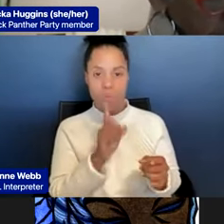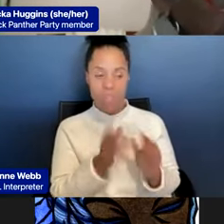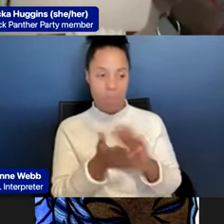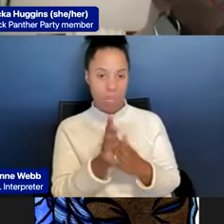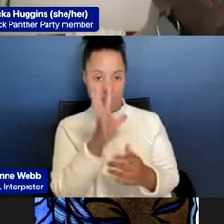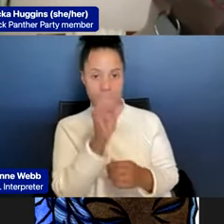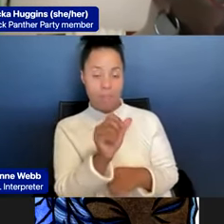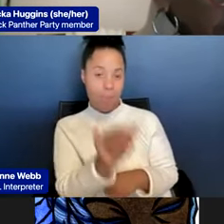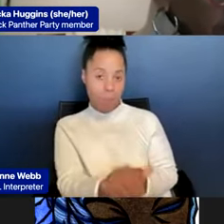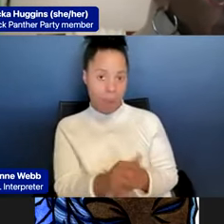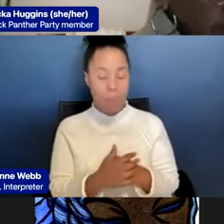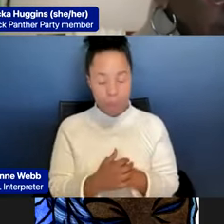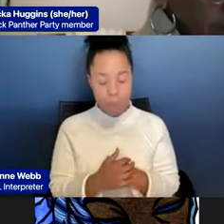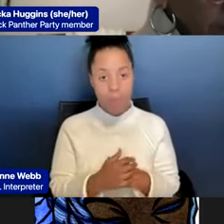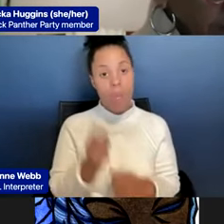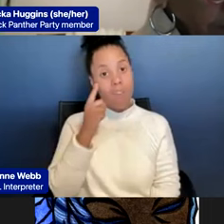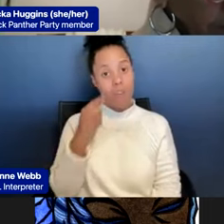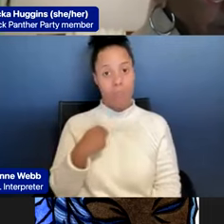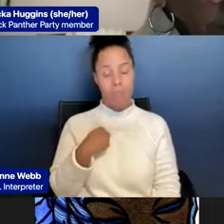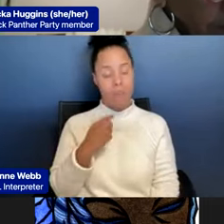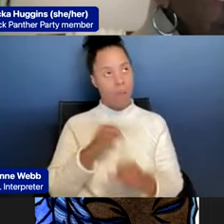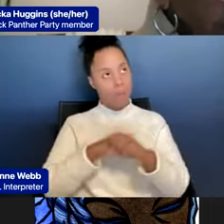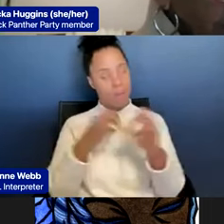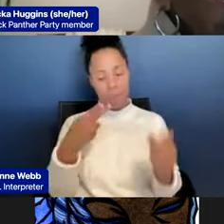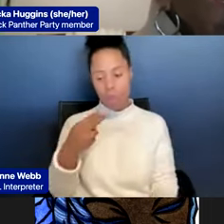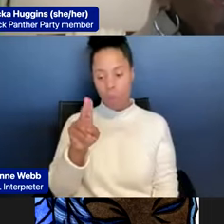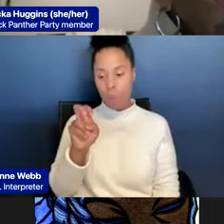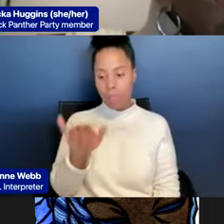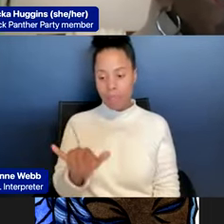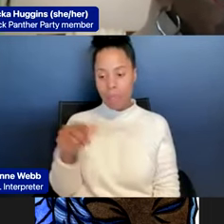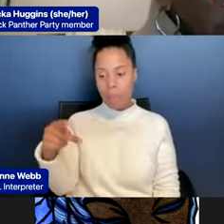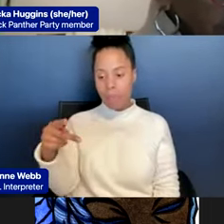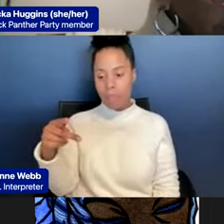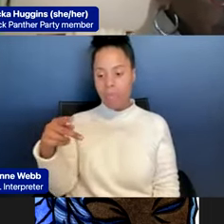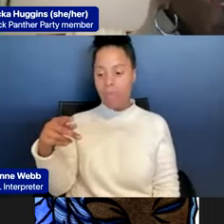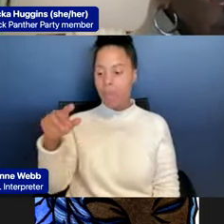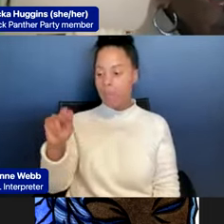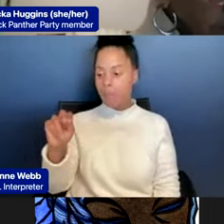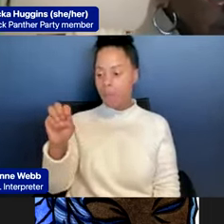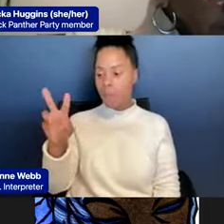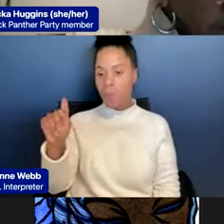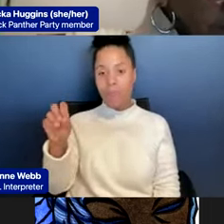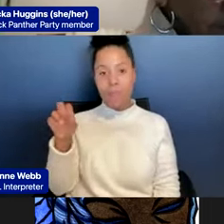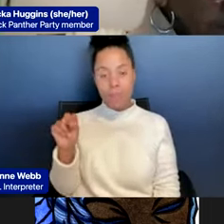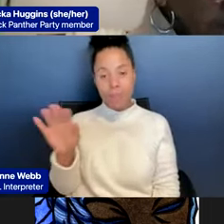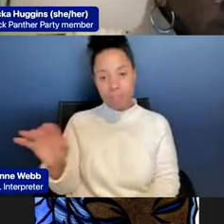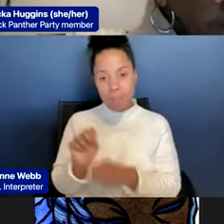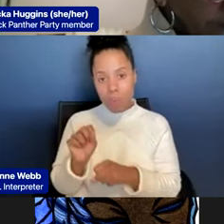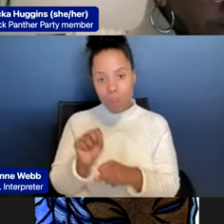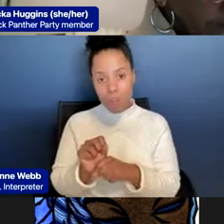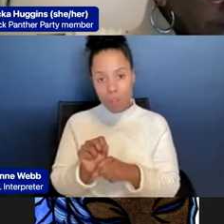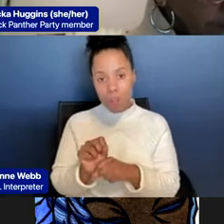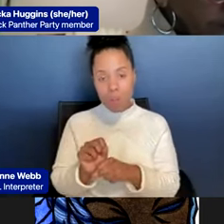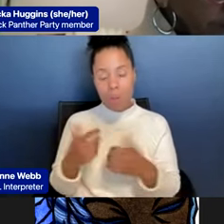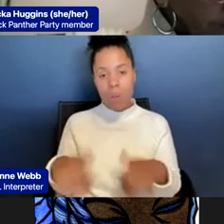For me, I found Huey P. Newton's work during the heat of the anti-globalization movement.